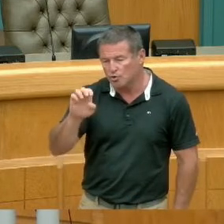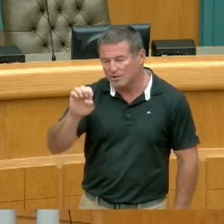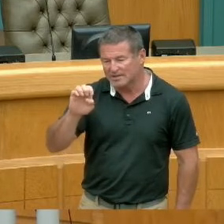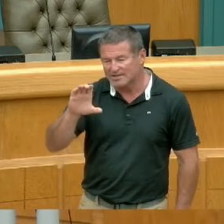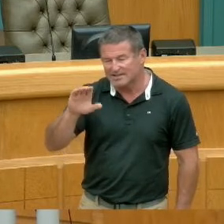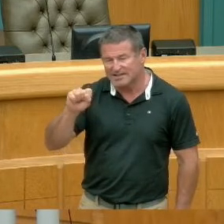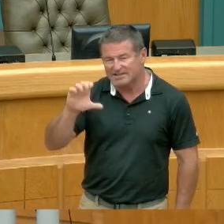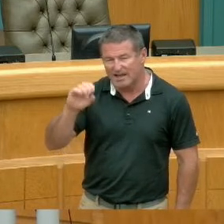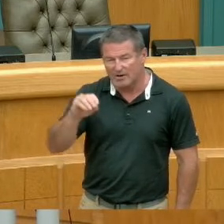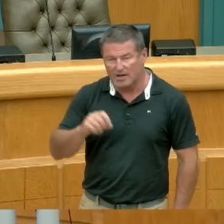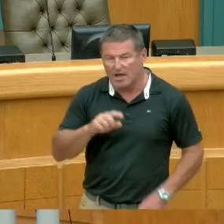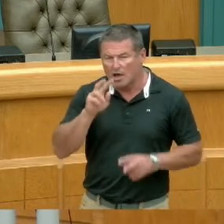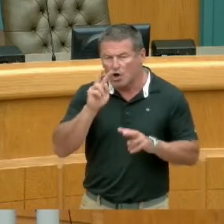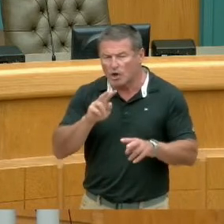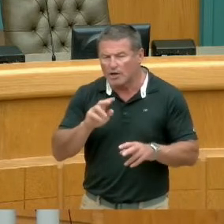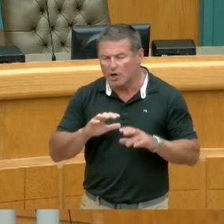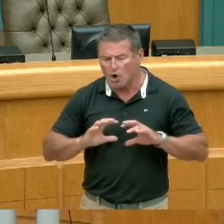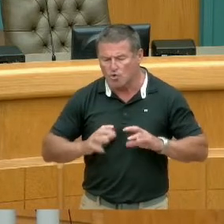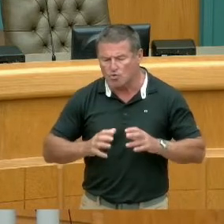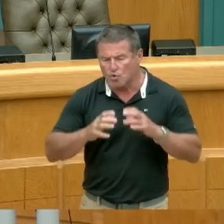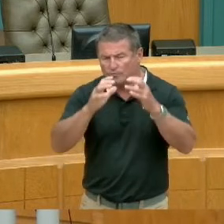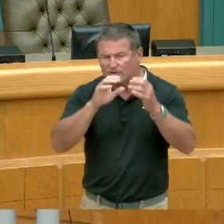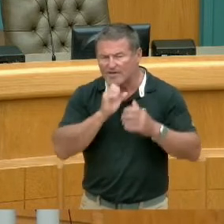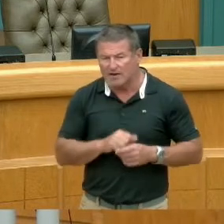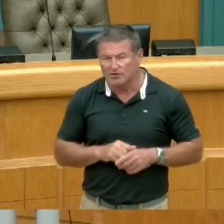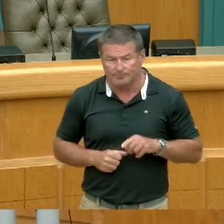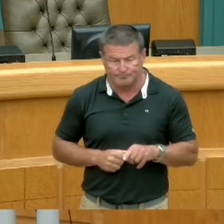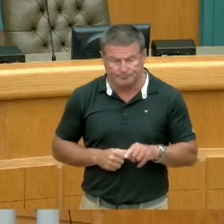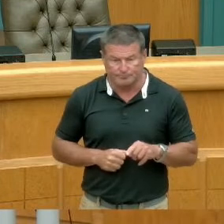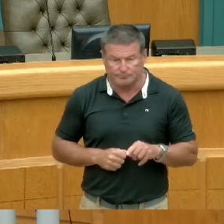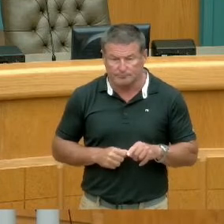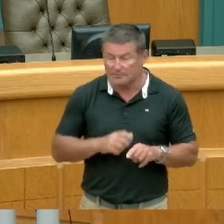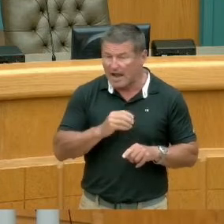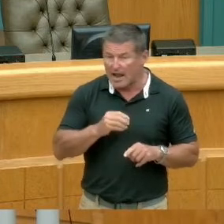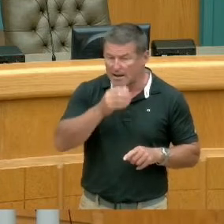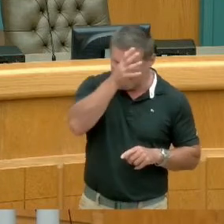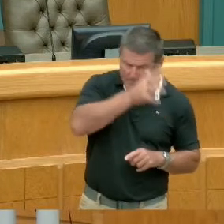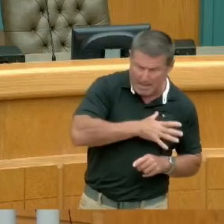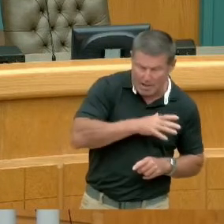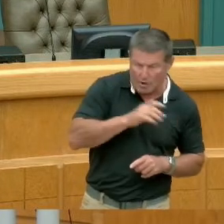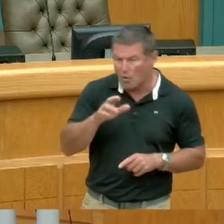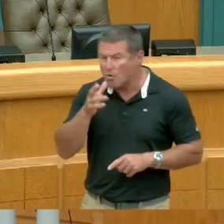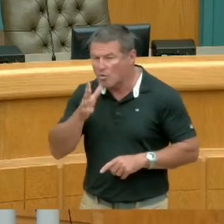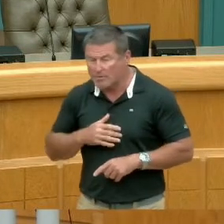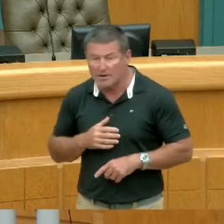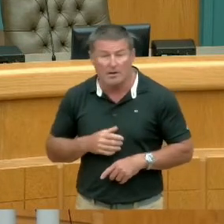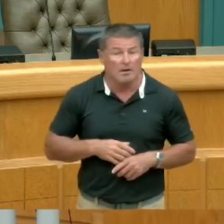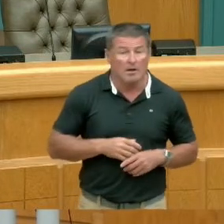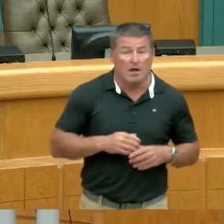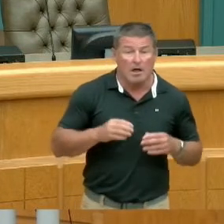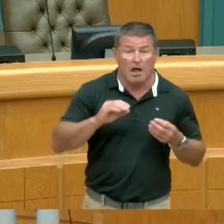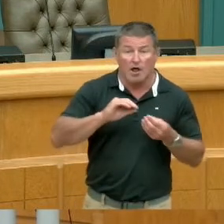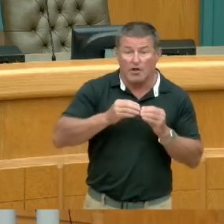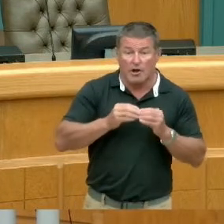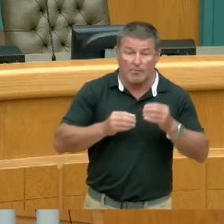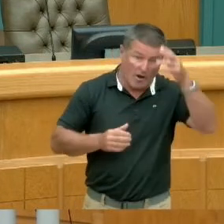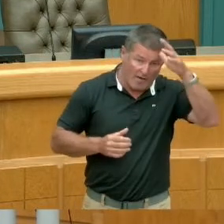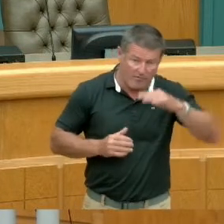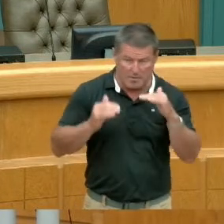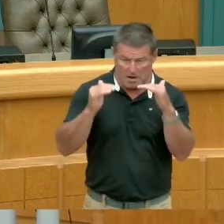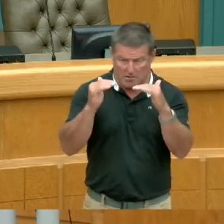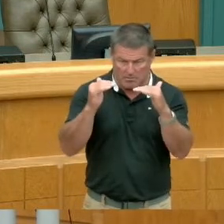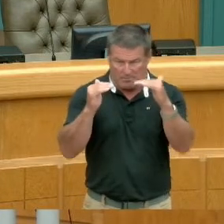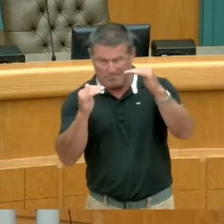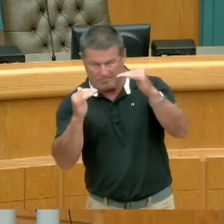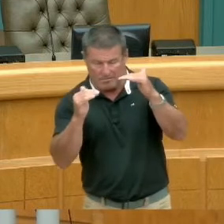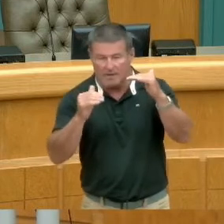cases by gender, the male distribution of the number of males that have cases is a little bit greater nowadays than the number